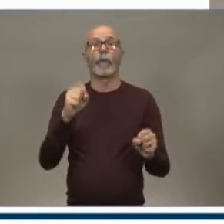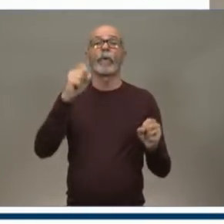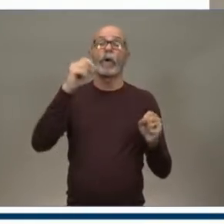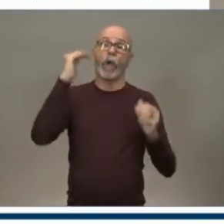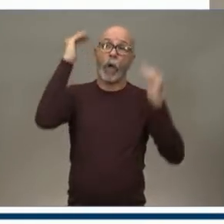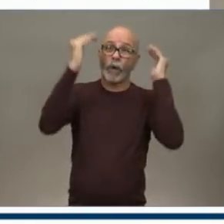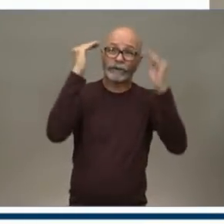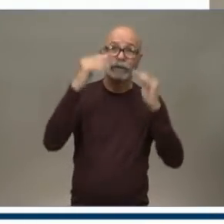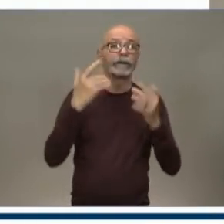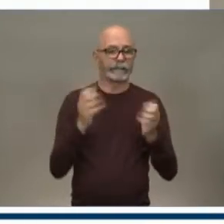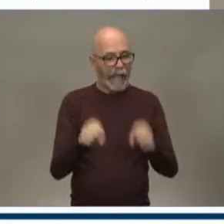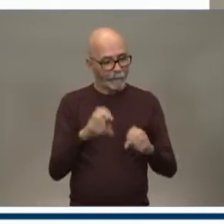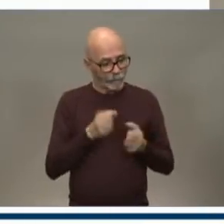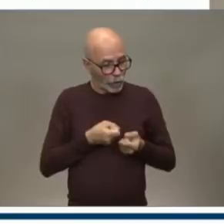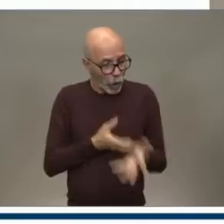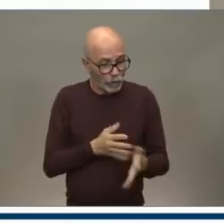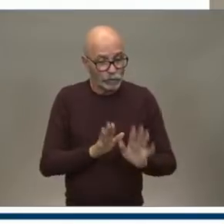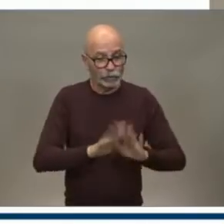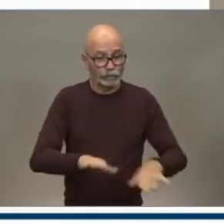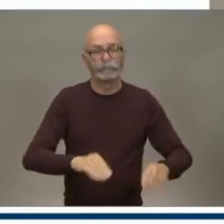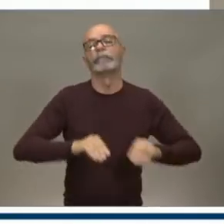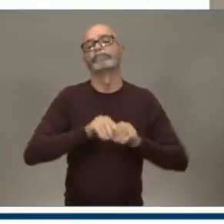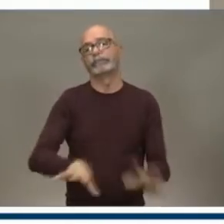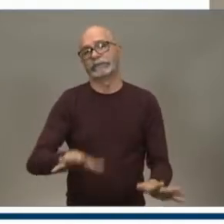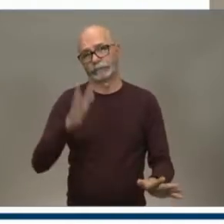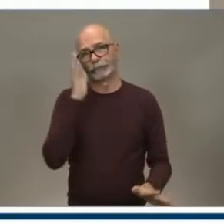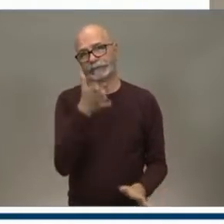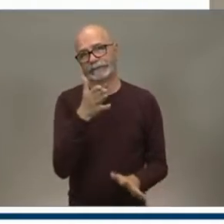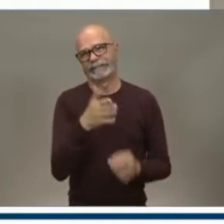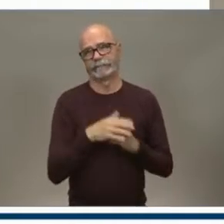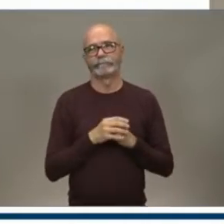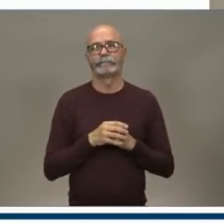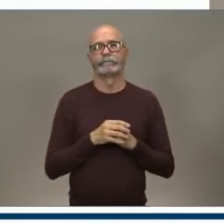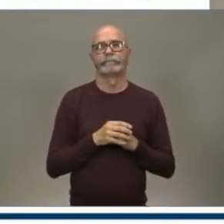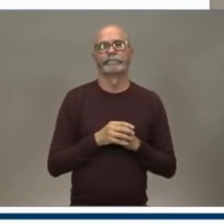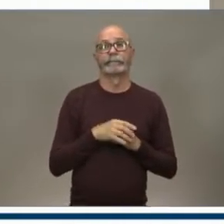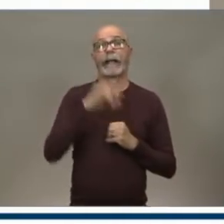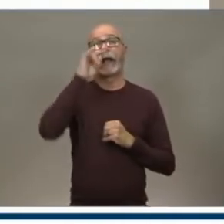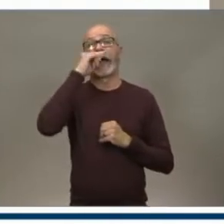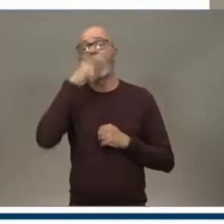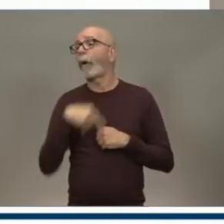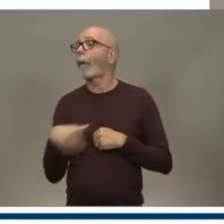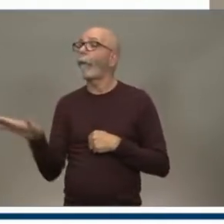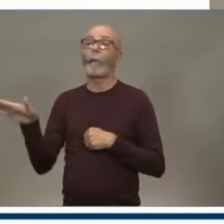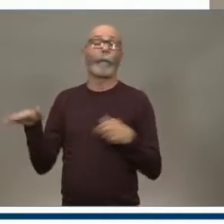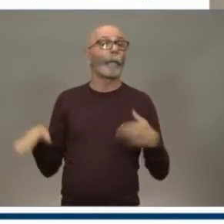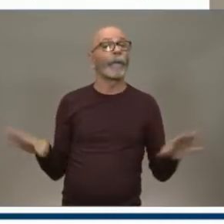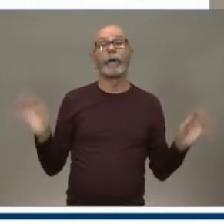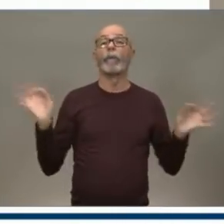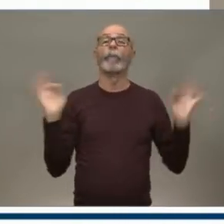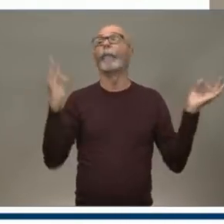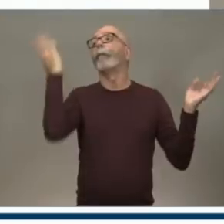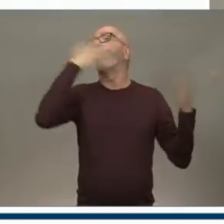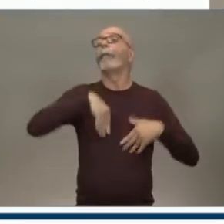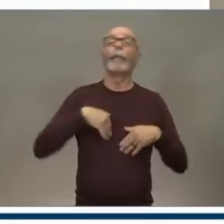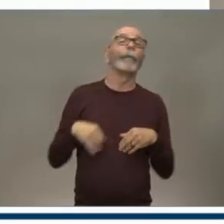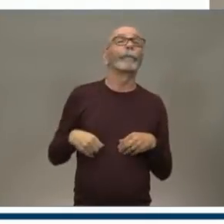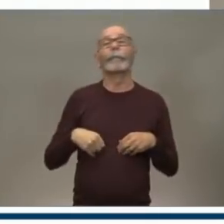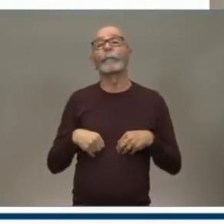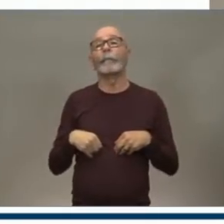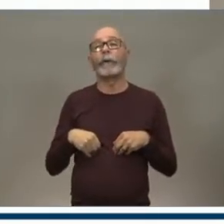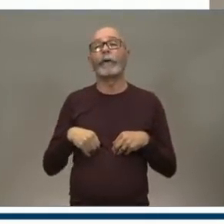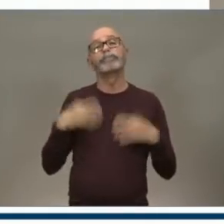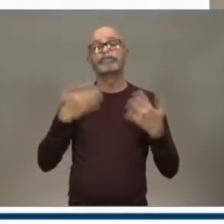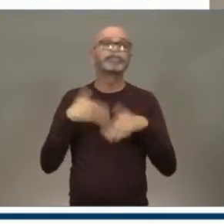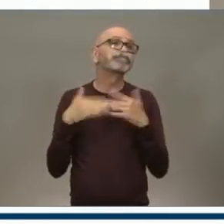in school. They were in school before at a time period when we judged that they could have been in there 48 hours prior